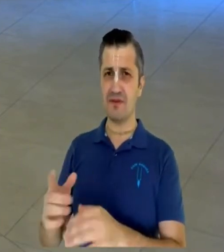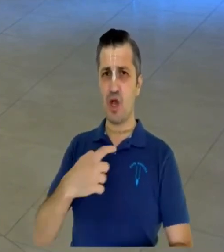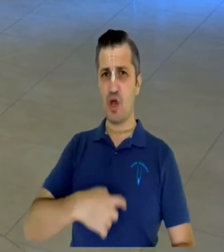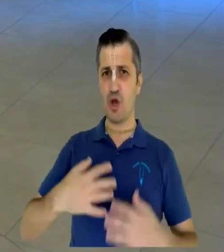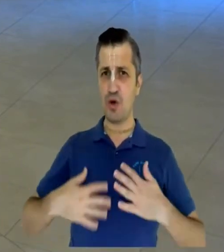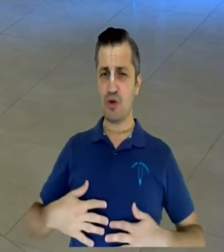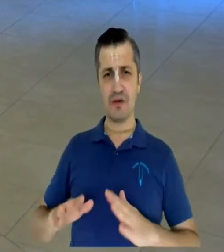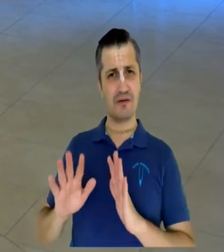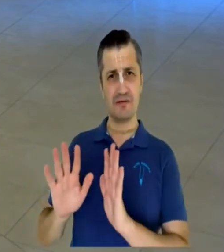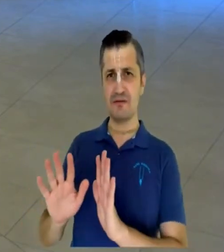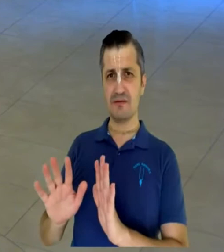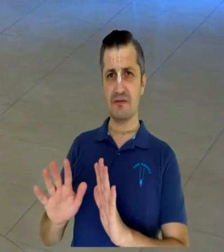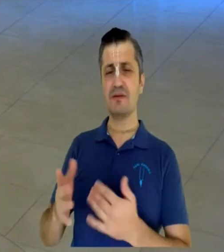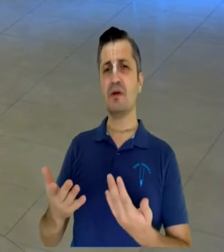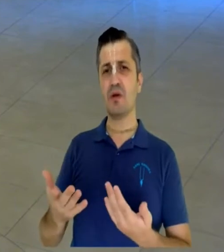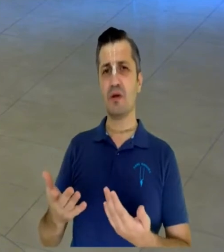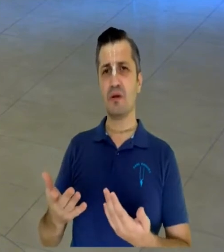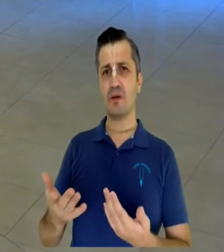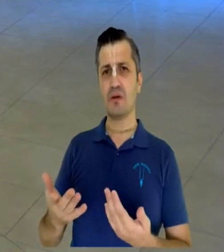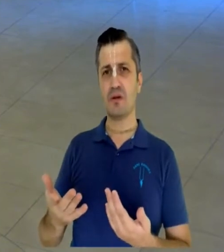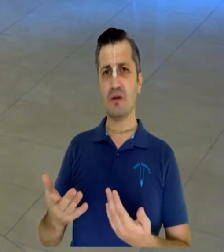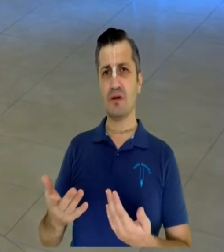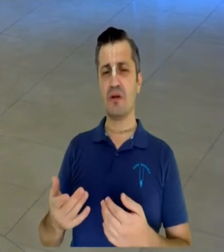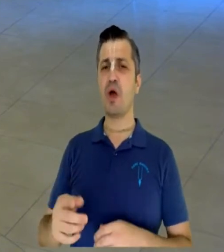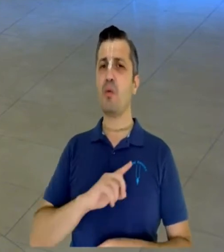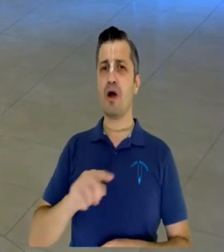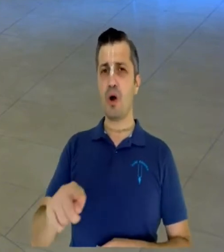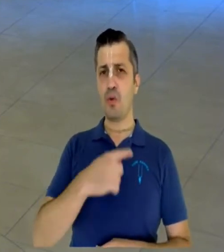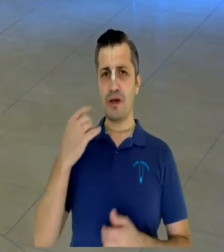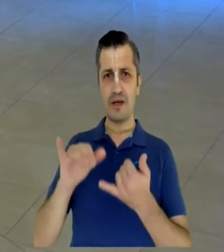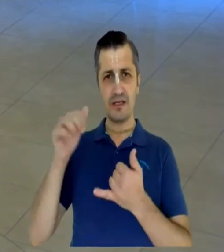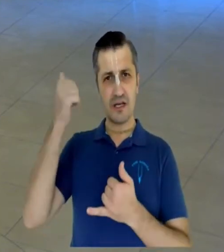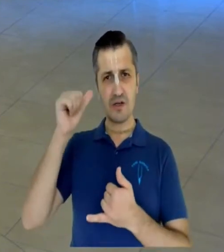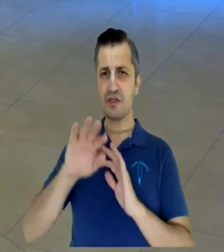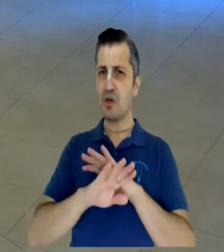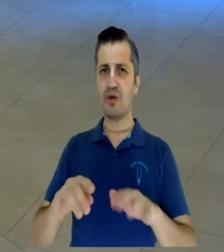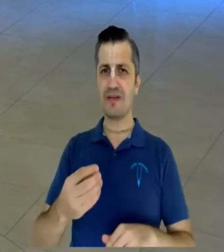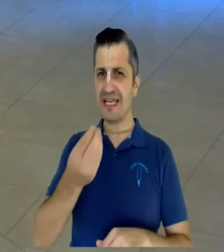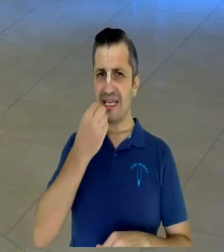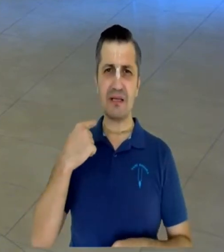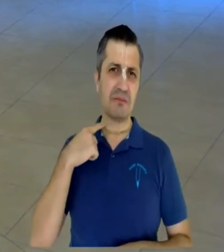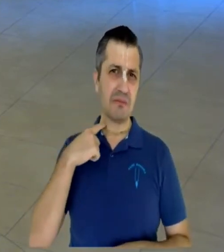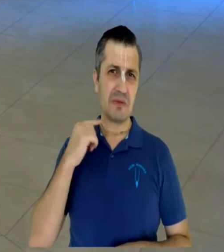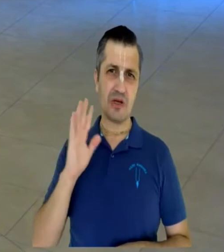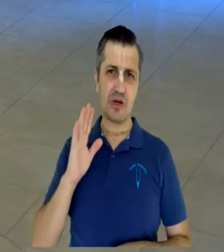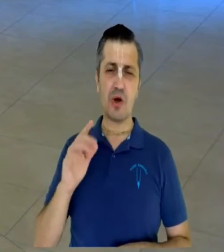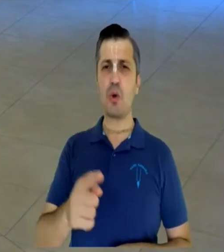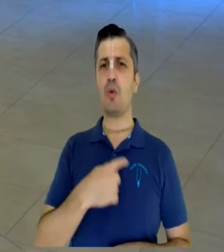world eats meat, and in Krishna consciousness we don't have meat, but we have a vegetarian